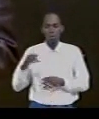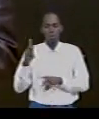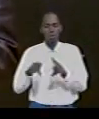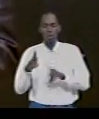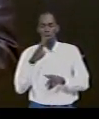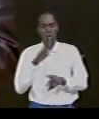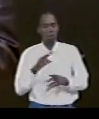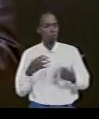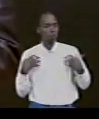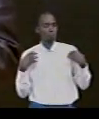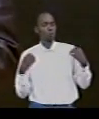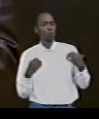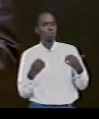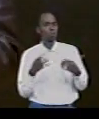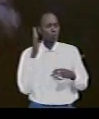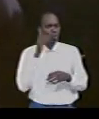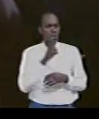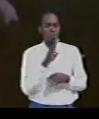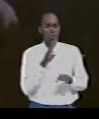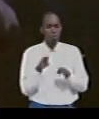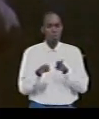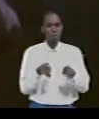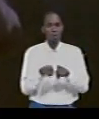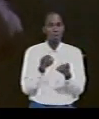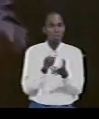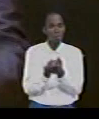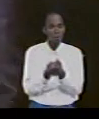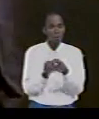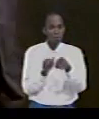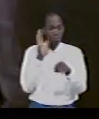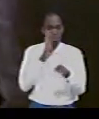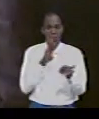that? Ah, you'll be like that.